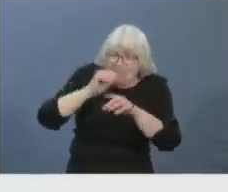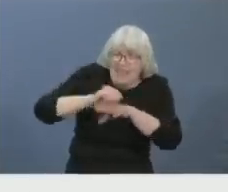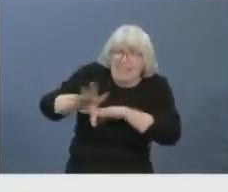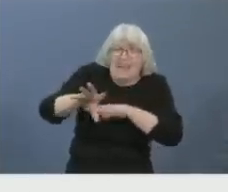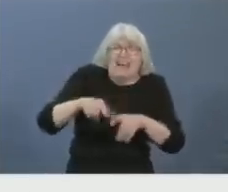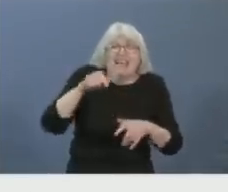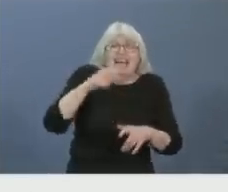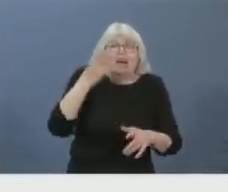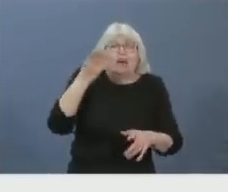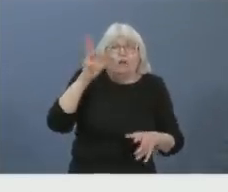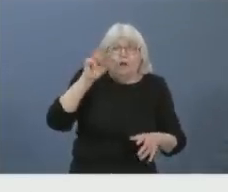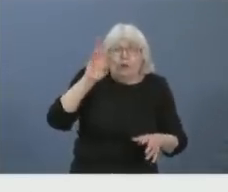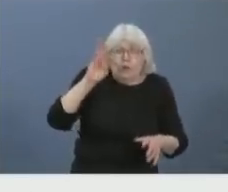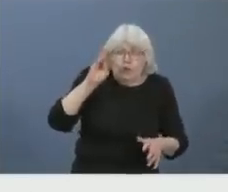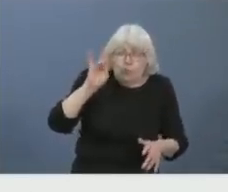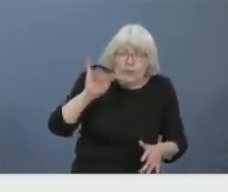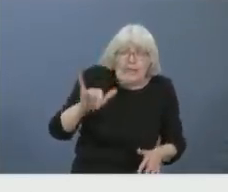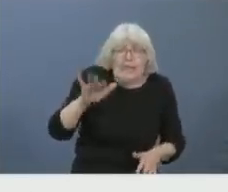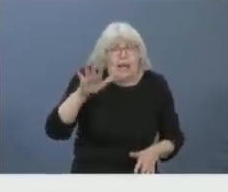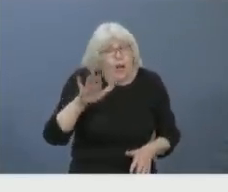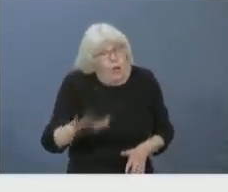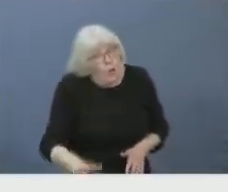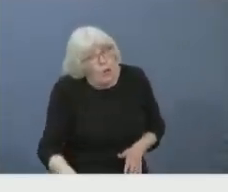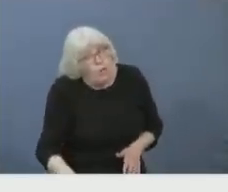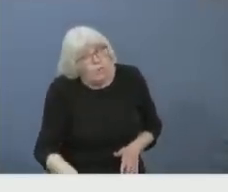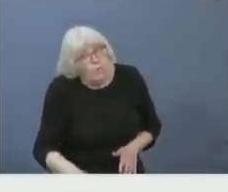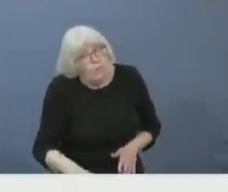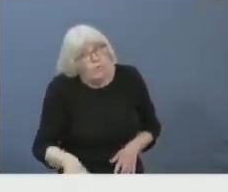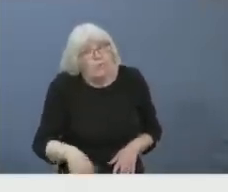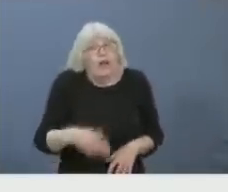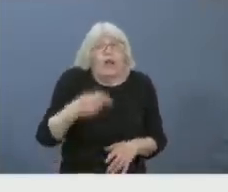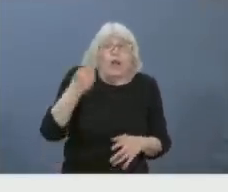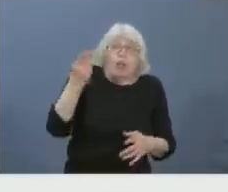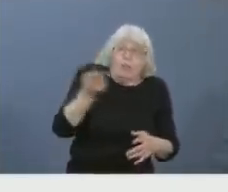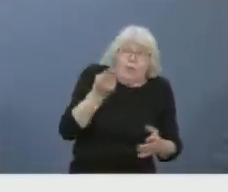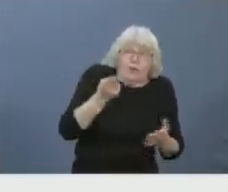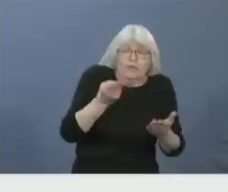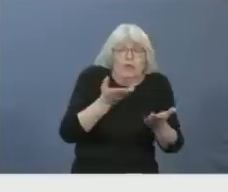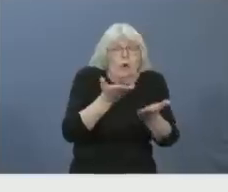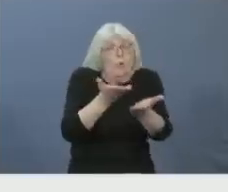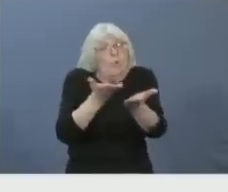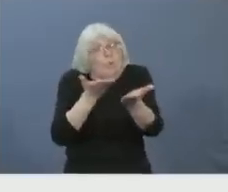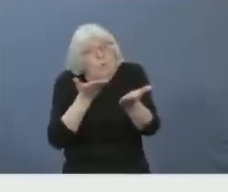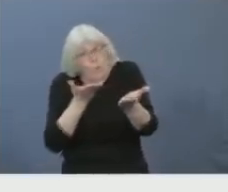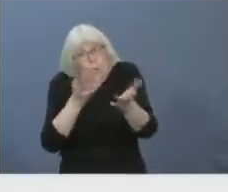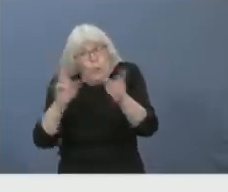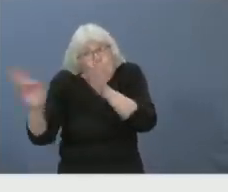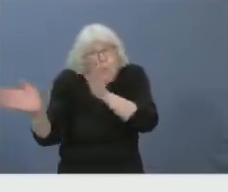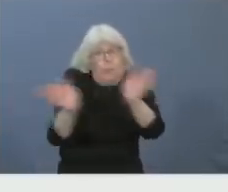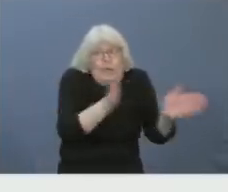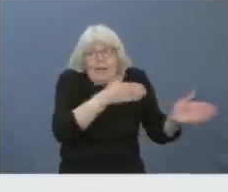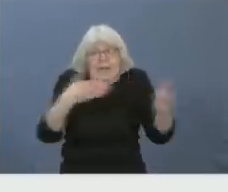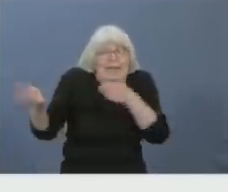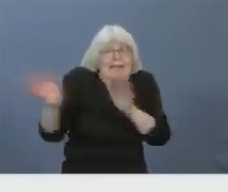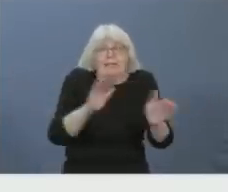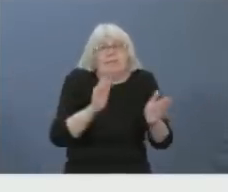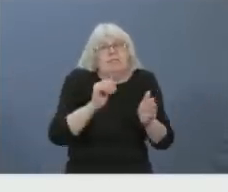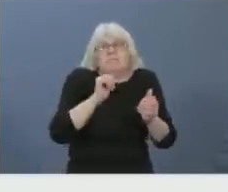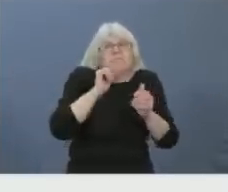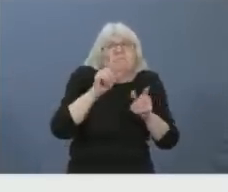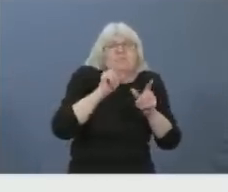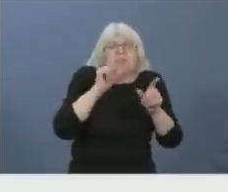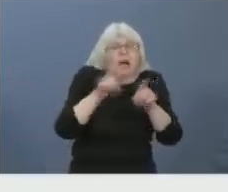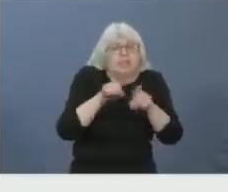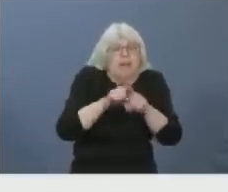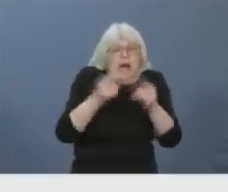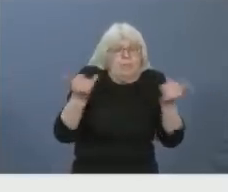as strong on Thursday than they were the last couple of days, but we're still looking at some significant dry